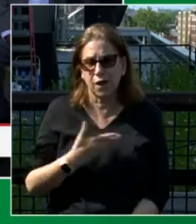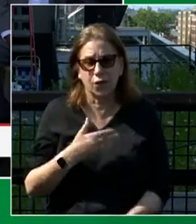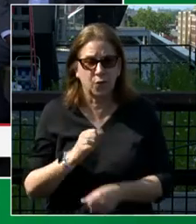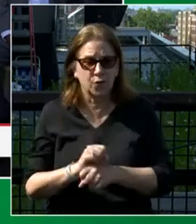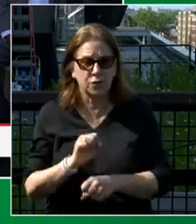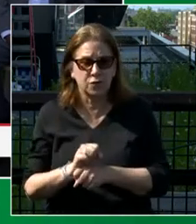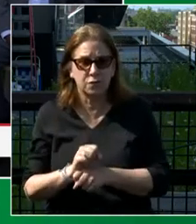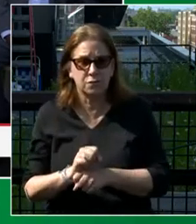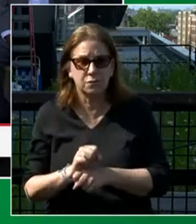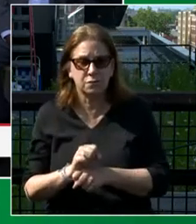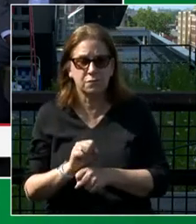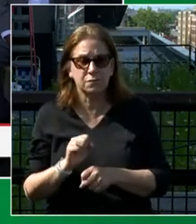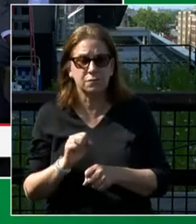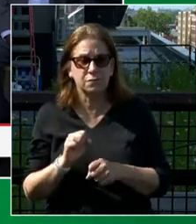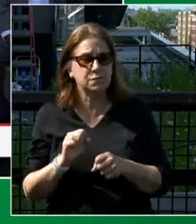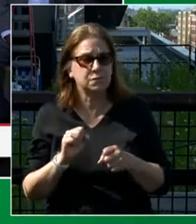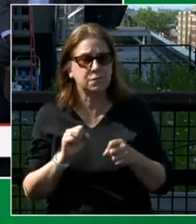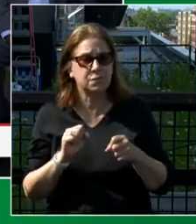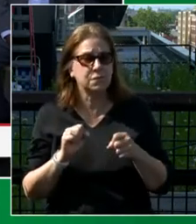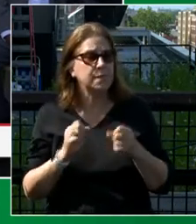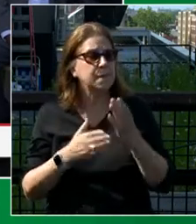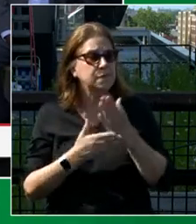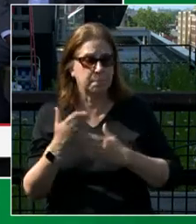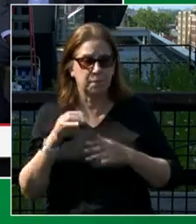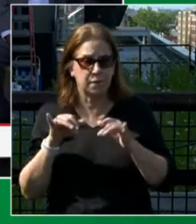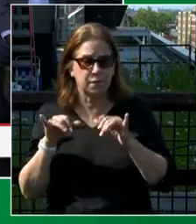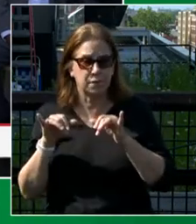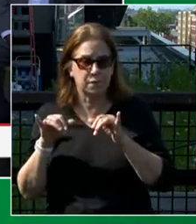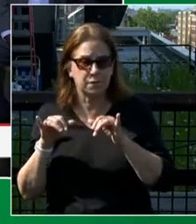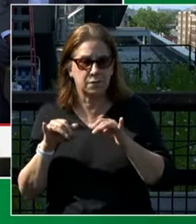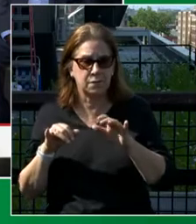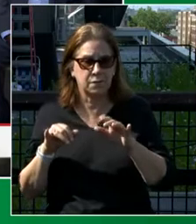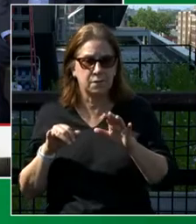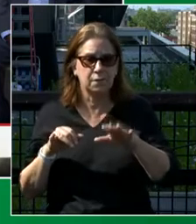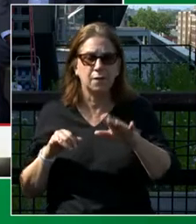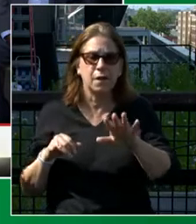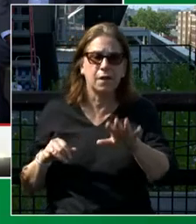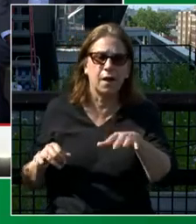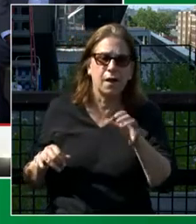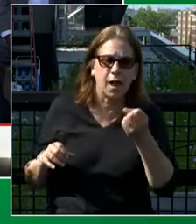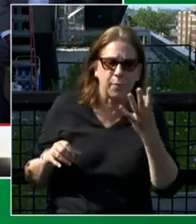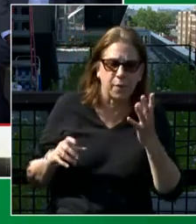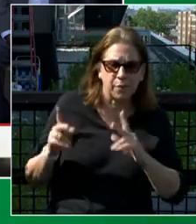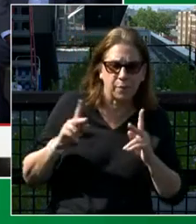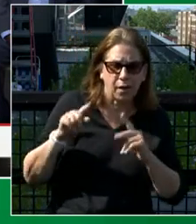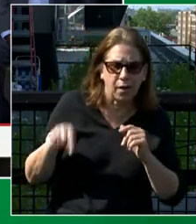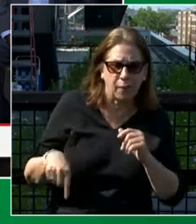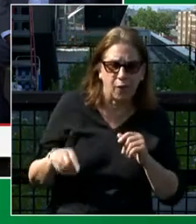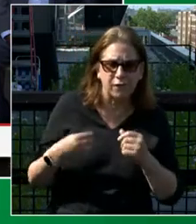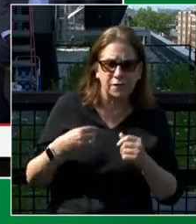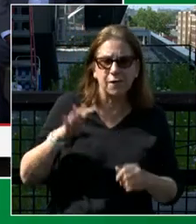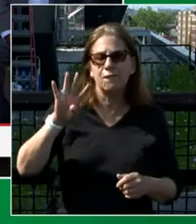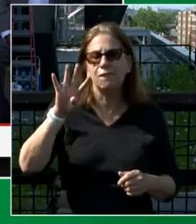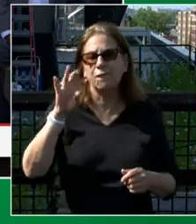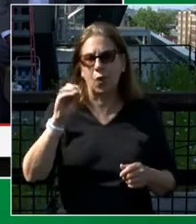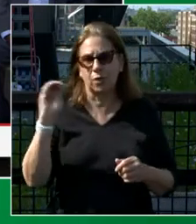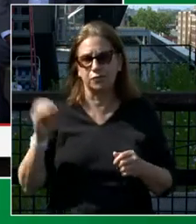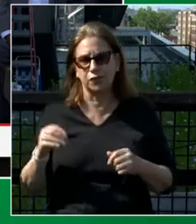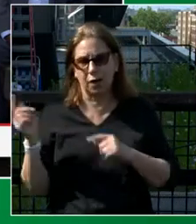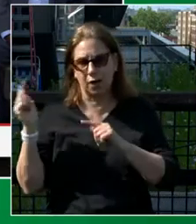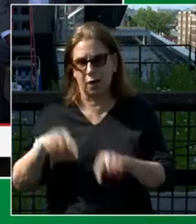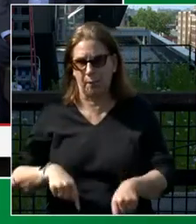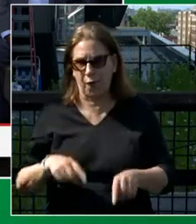was teleworking. So for Dr. Sheila Dean Brooks, tell us about for SRB